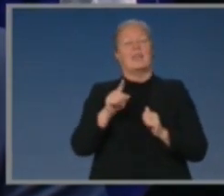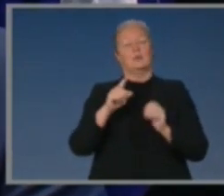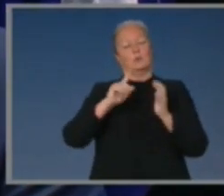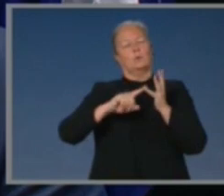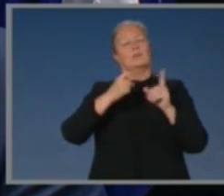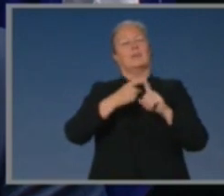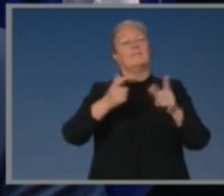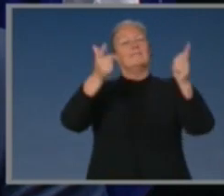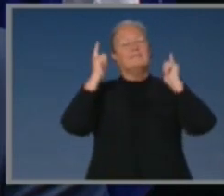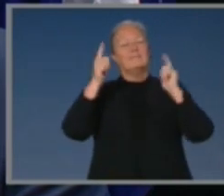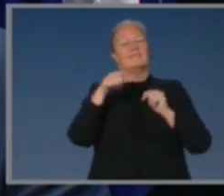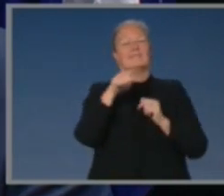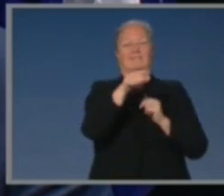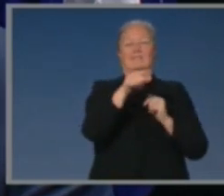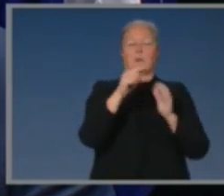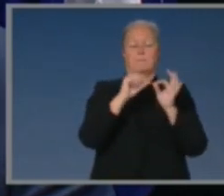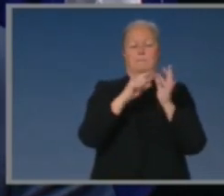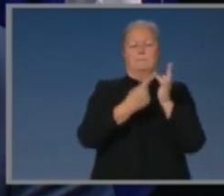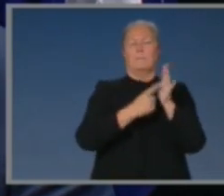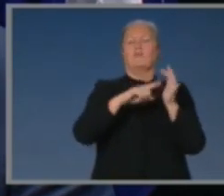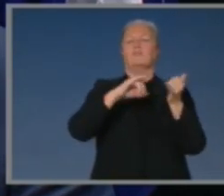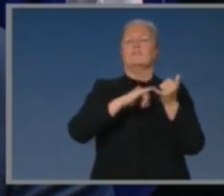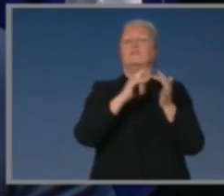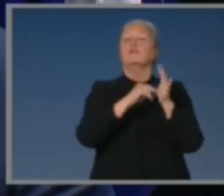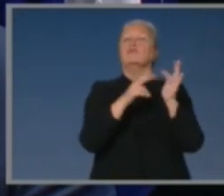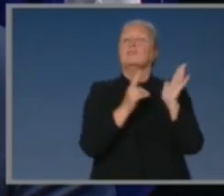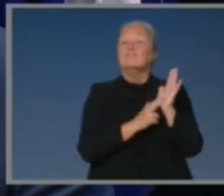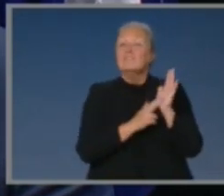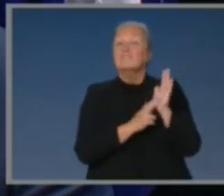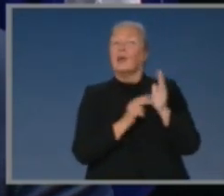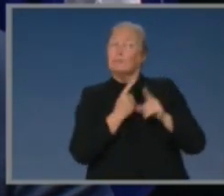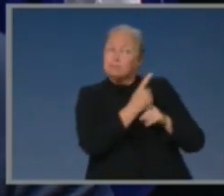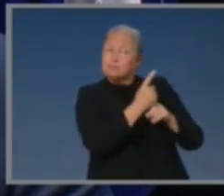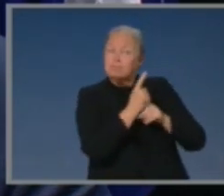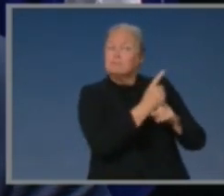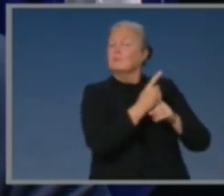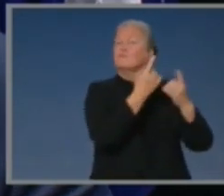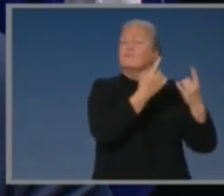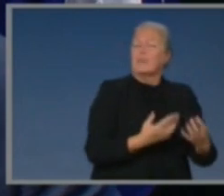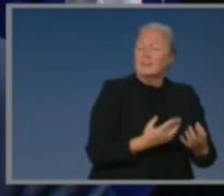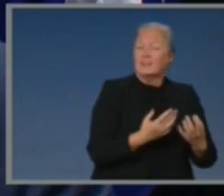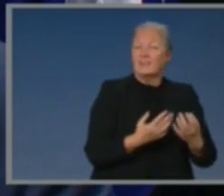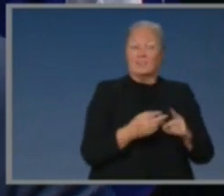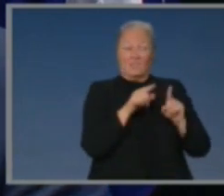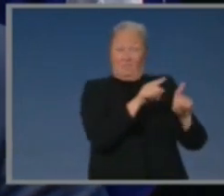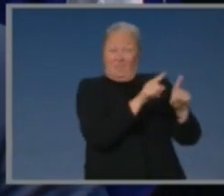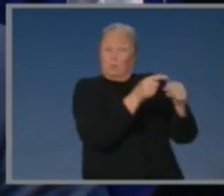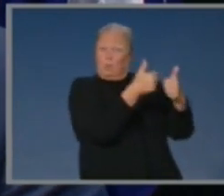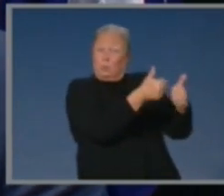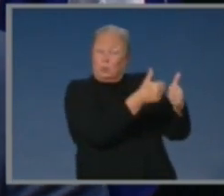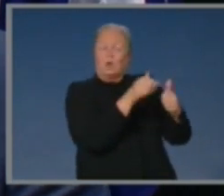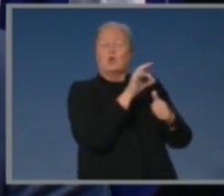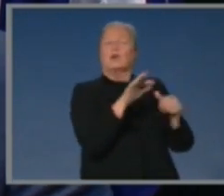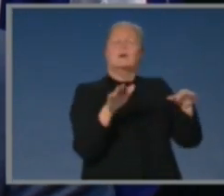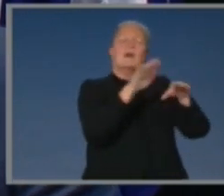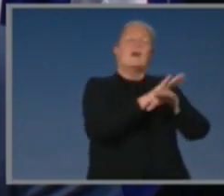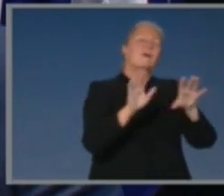others. And I think there's good support for that motion. That's a good first step. It doesn't cover all the issues that I've been